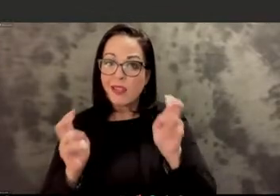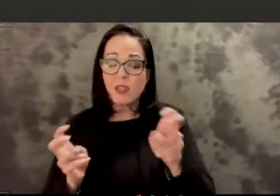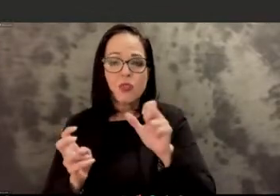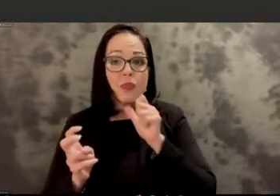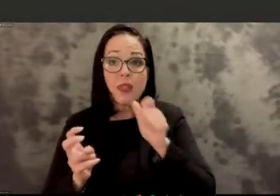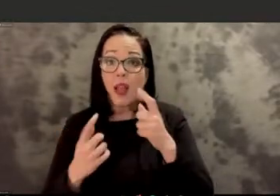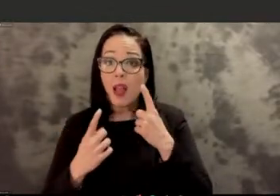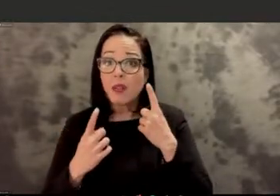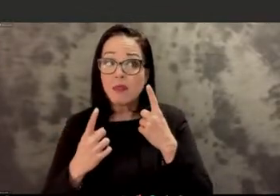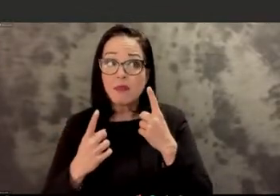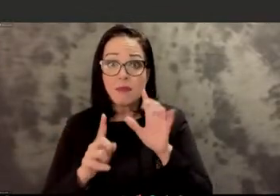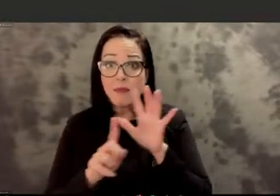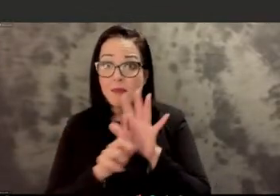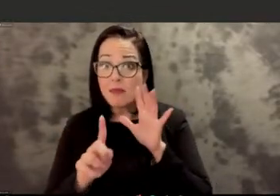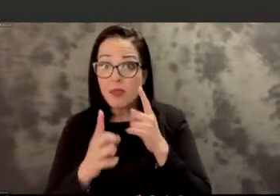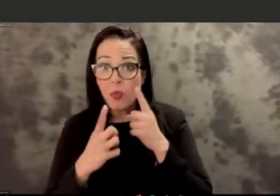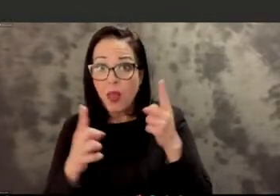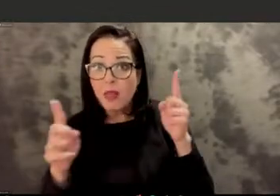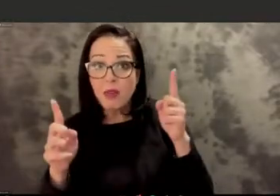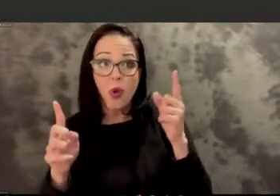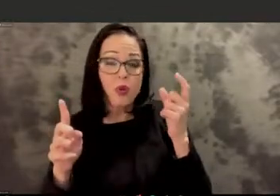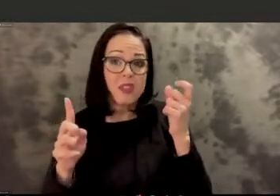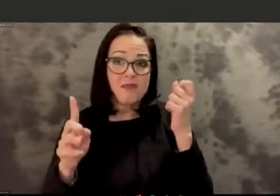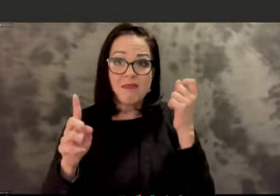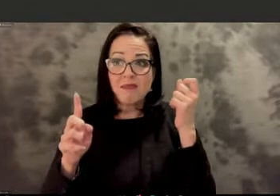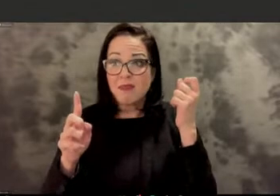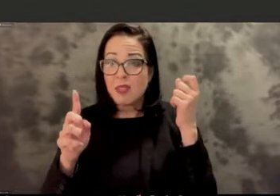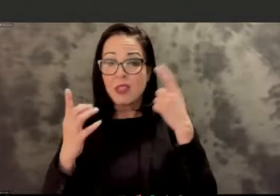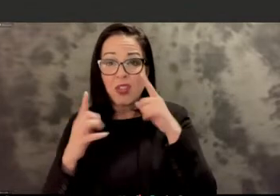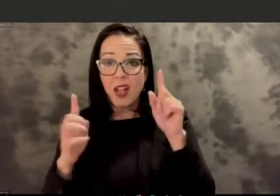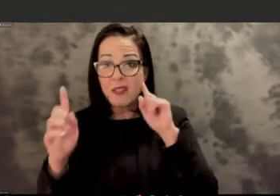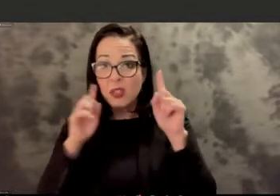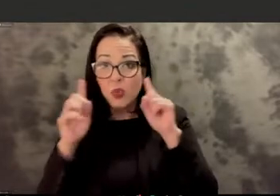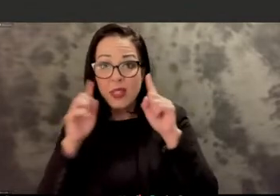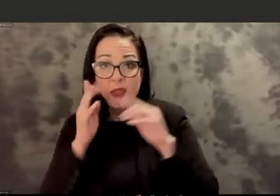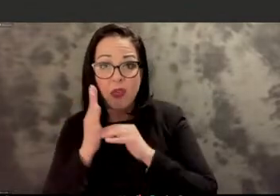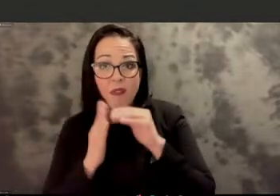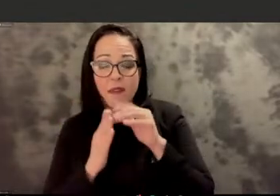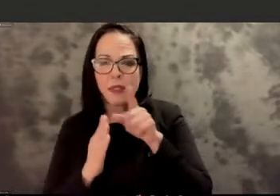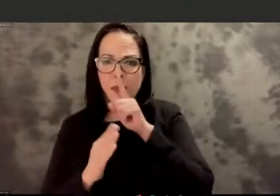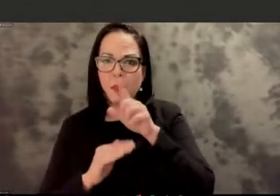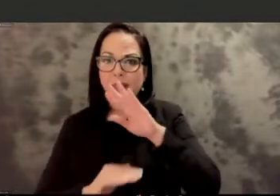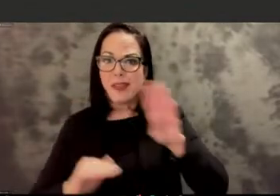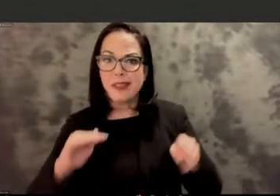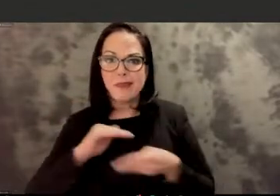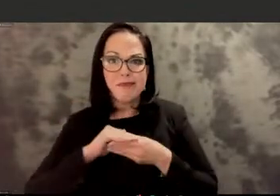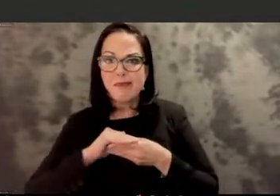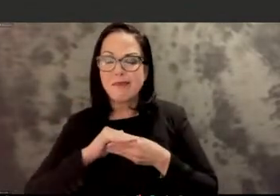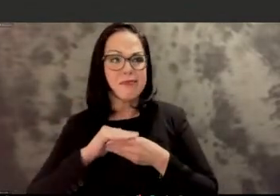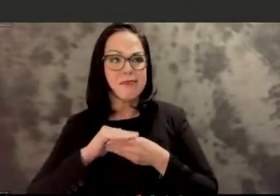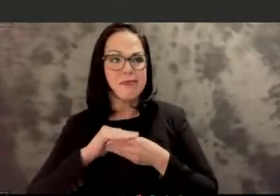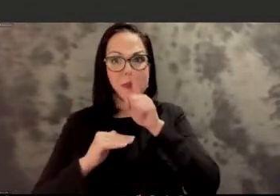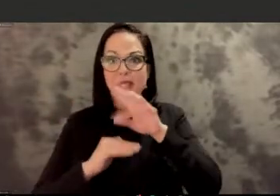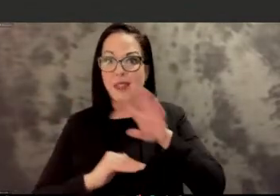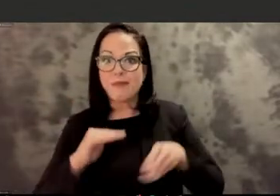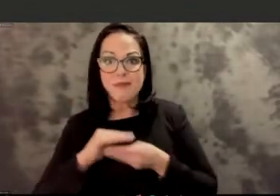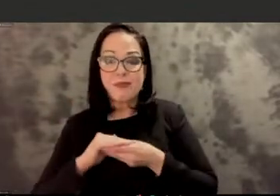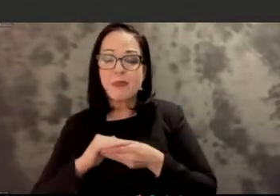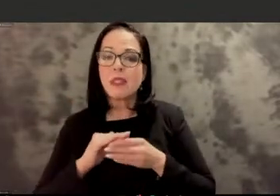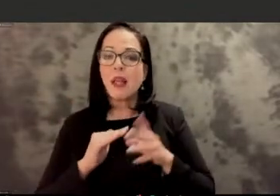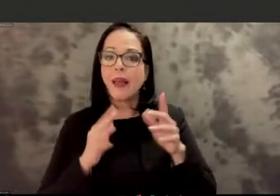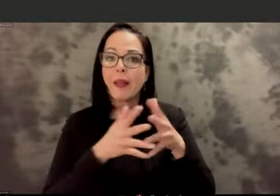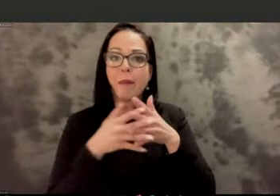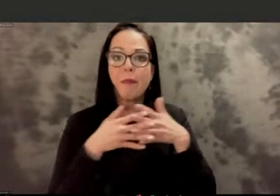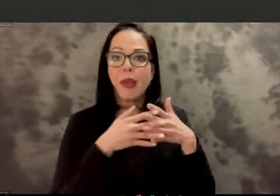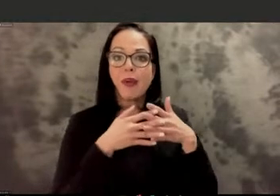known, and they are frequently kind of blanketed under the large Asian American category without